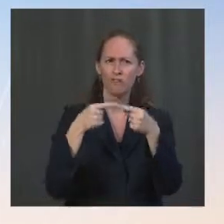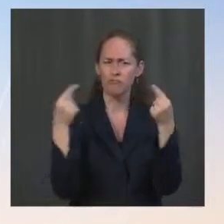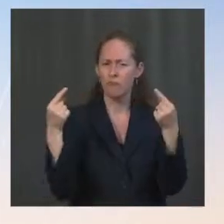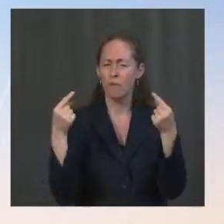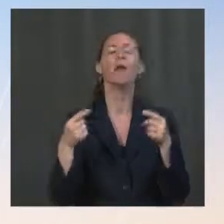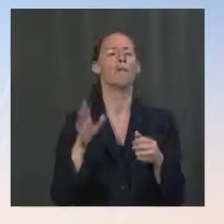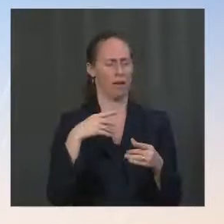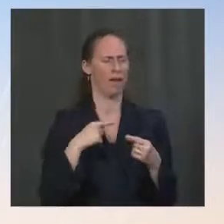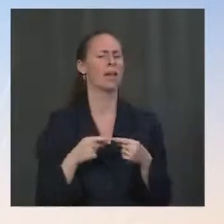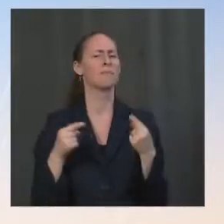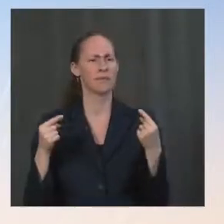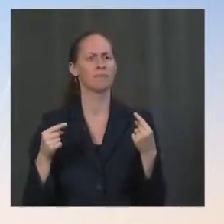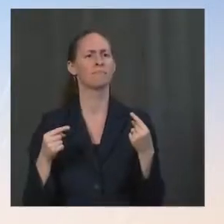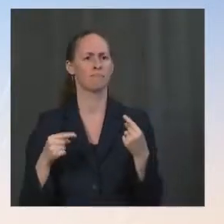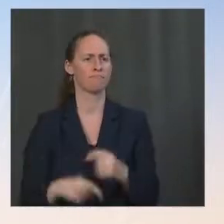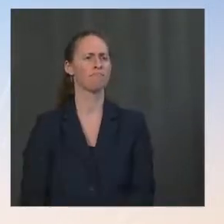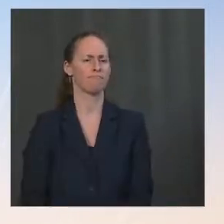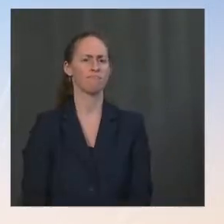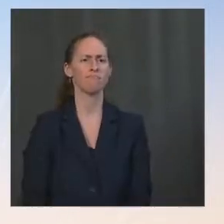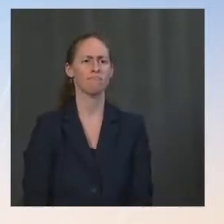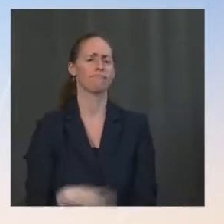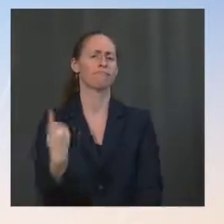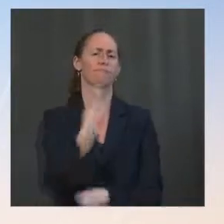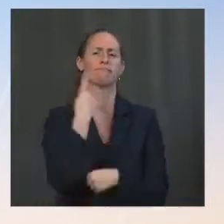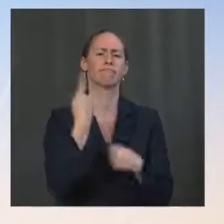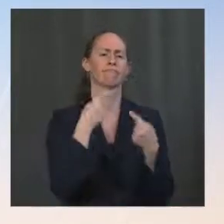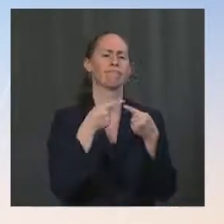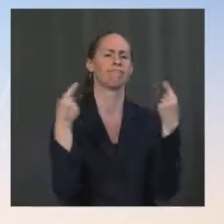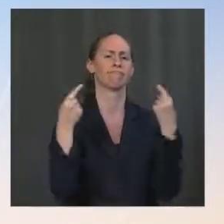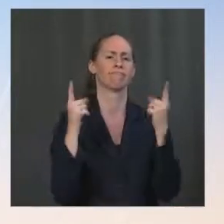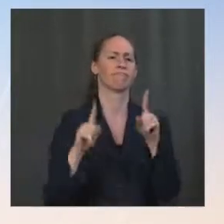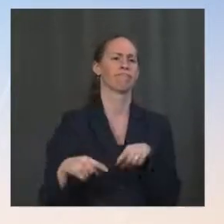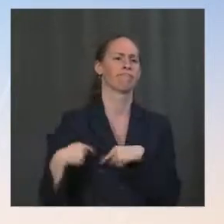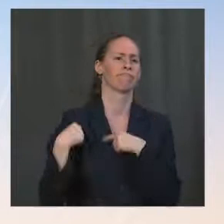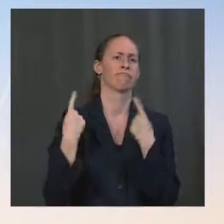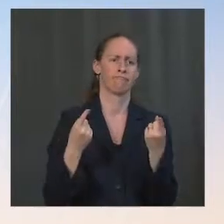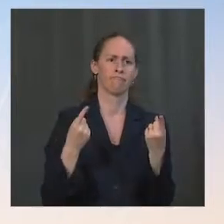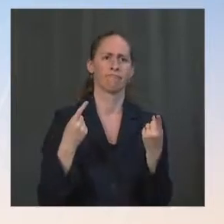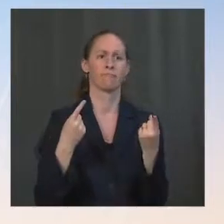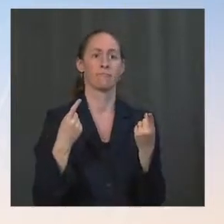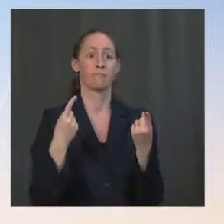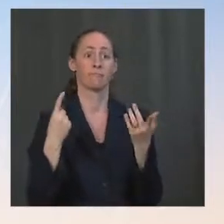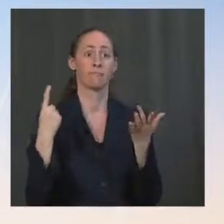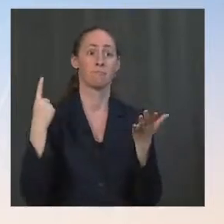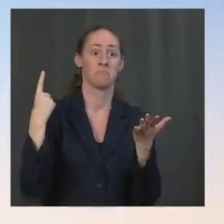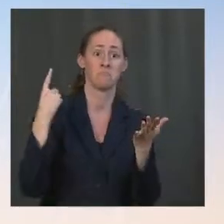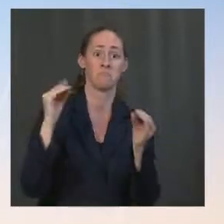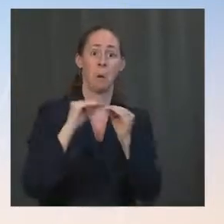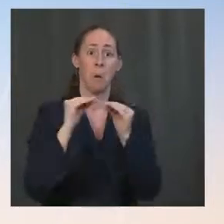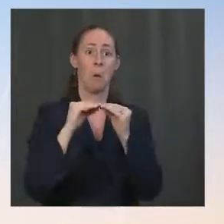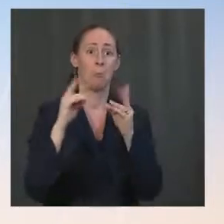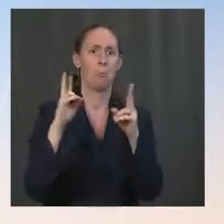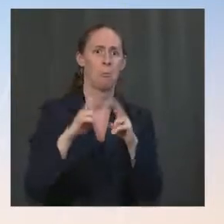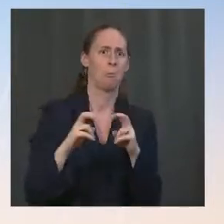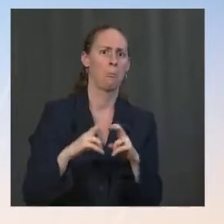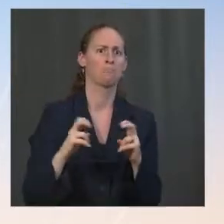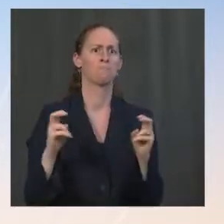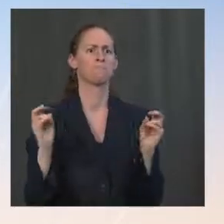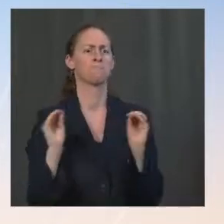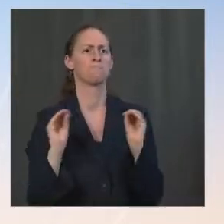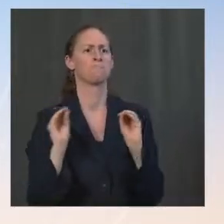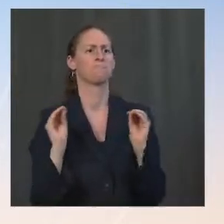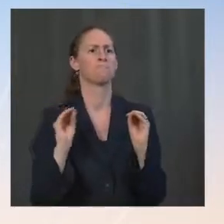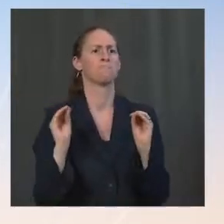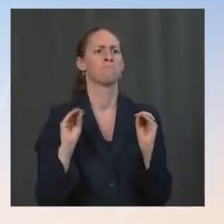I don't have any assessment beyond what we've said over the last few days about the fact that we have no information to suggest that